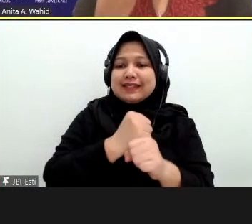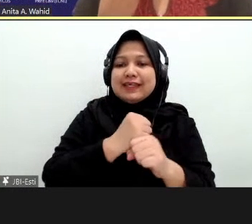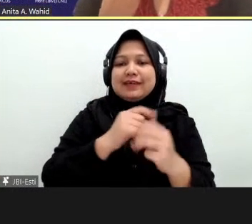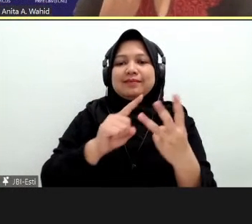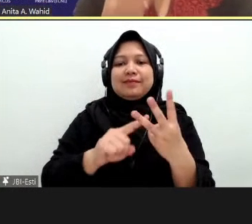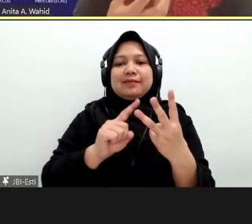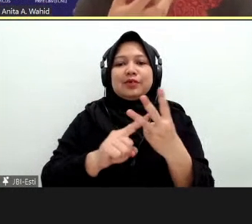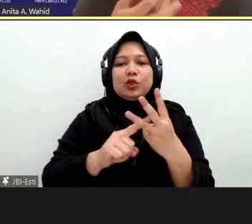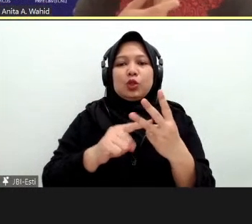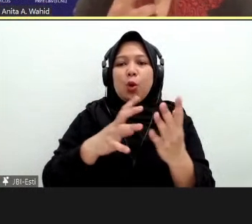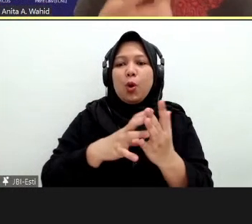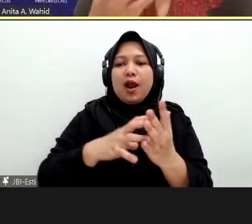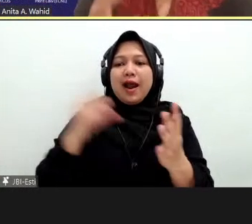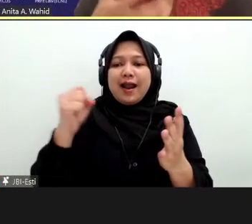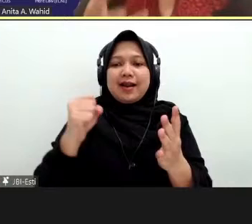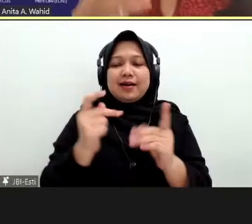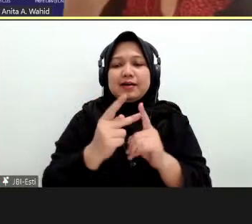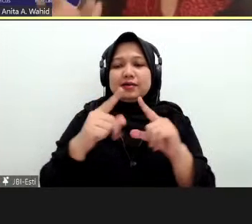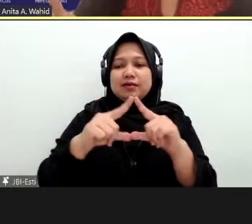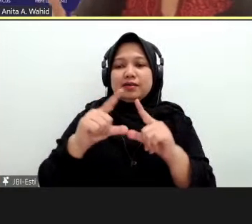also hacking